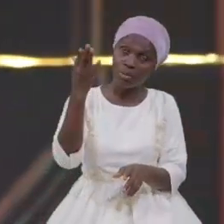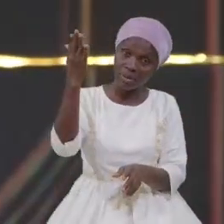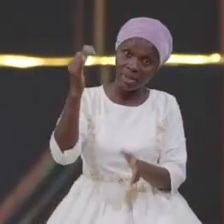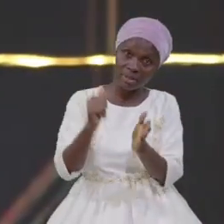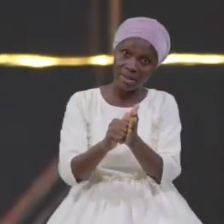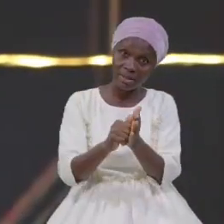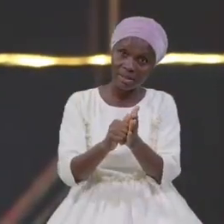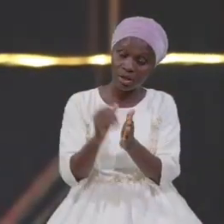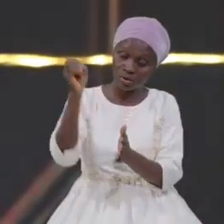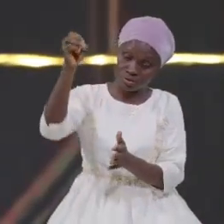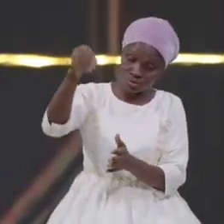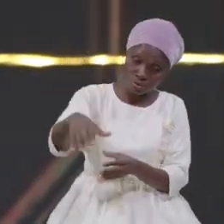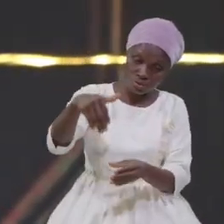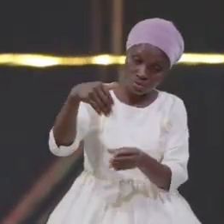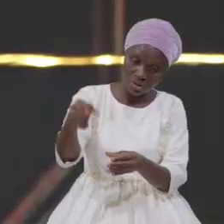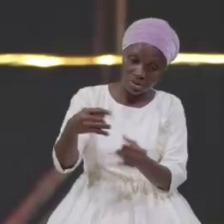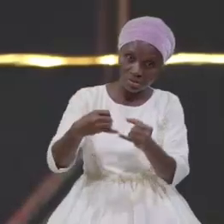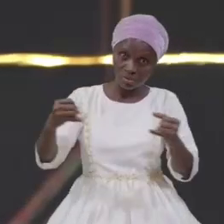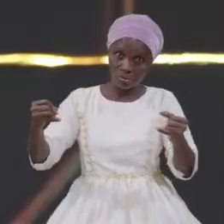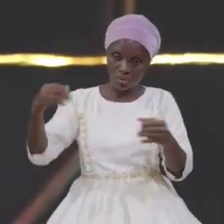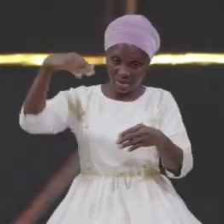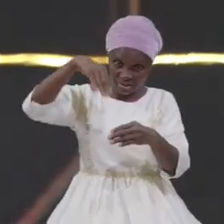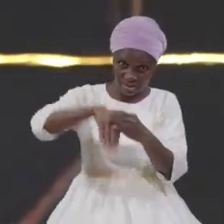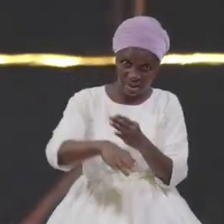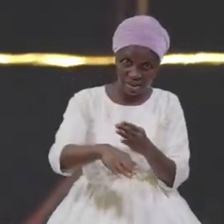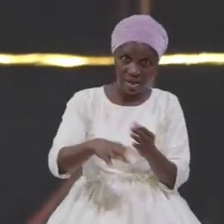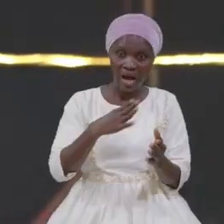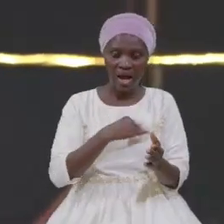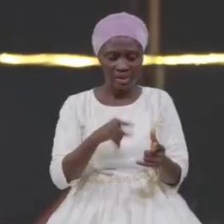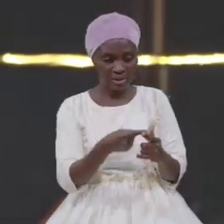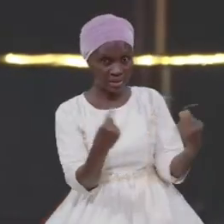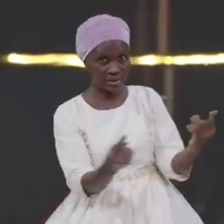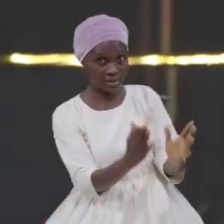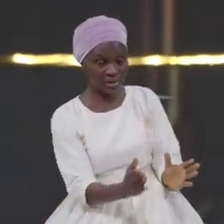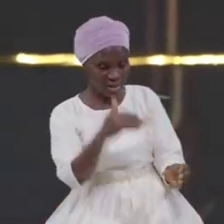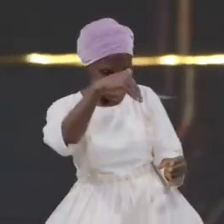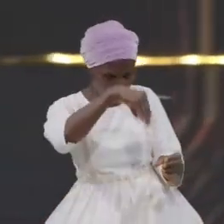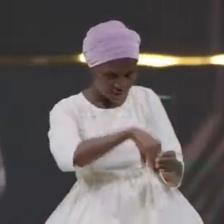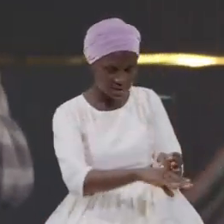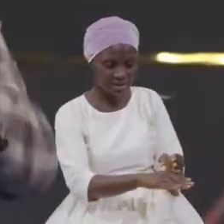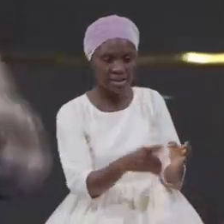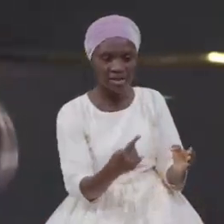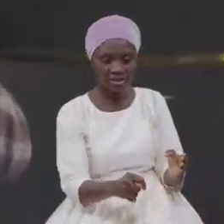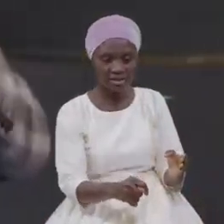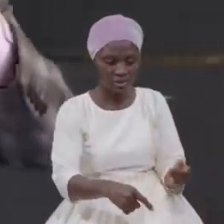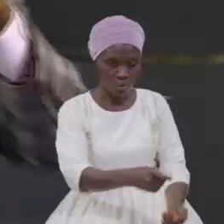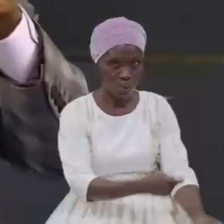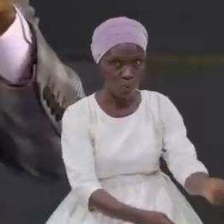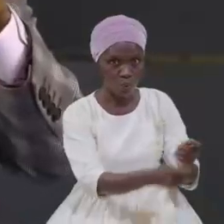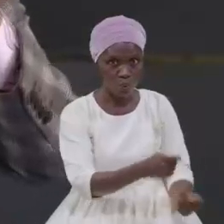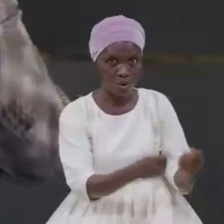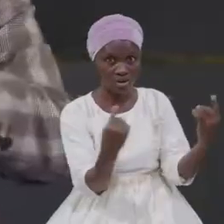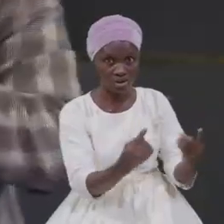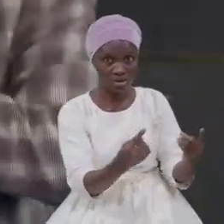down. And then the sinner, the one down in the well, was pulled